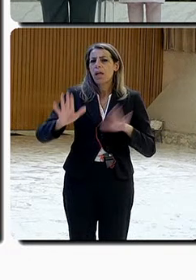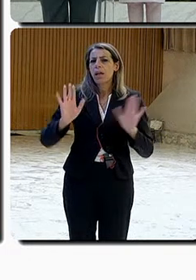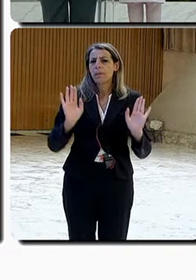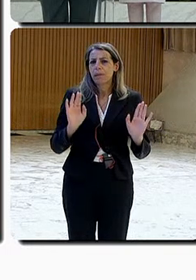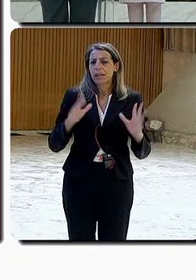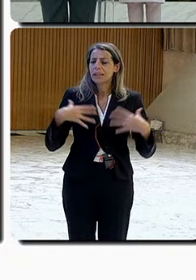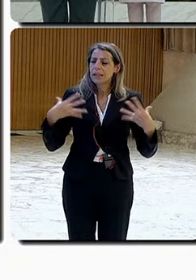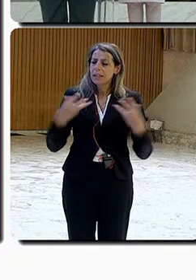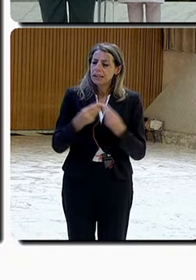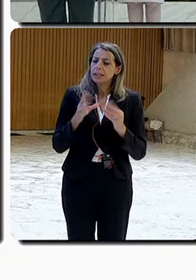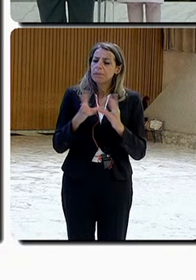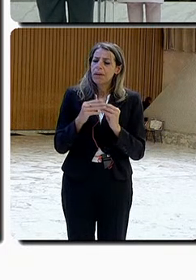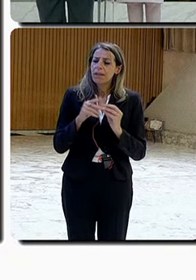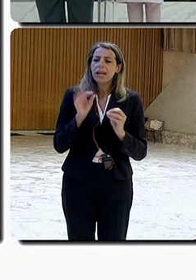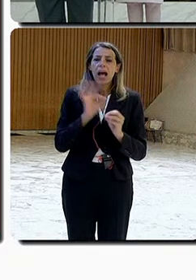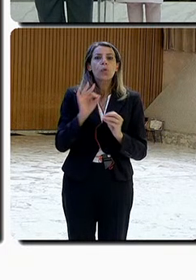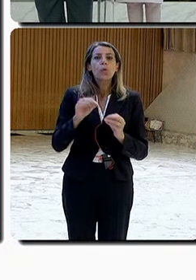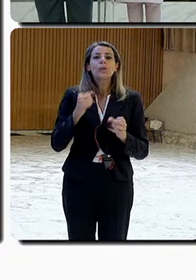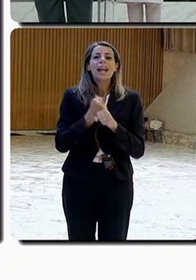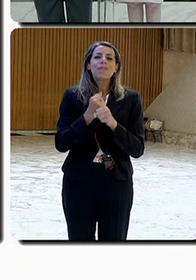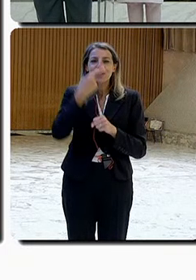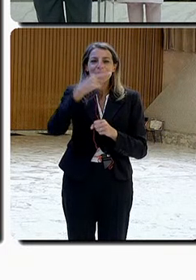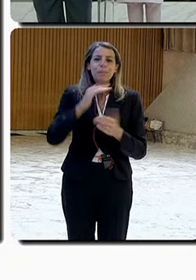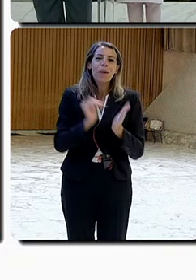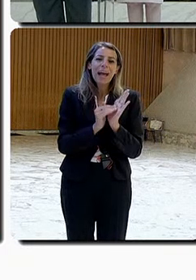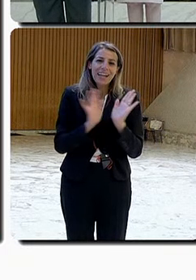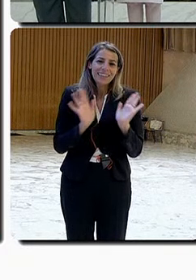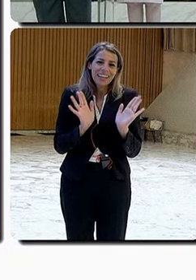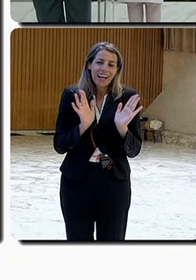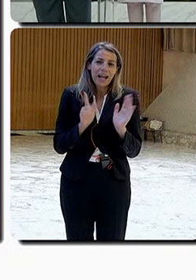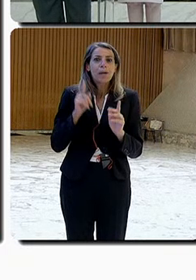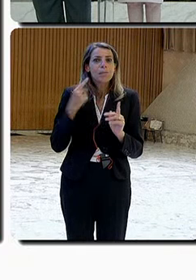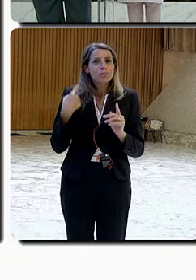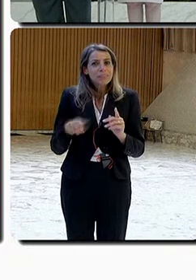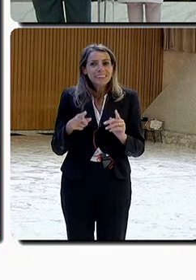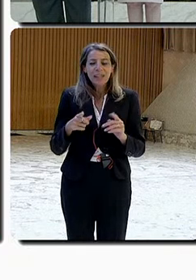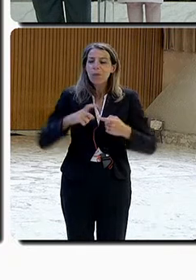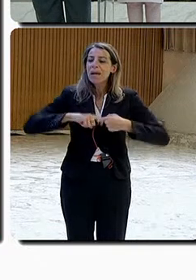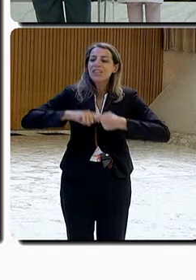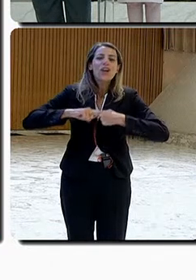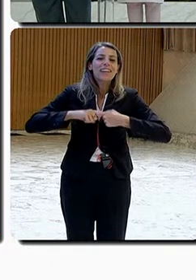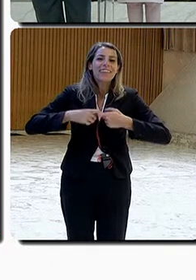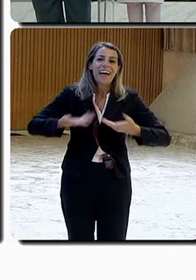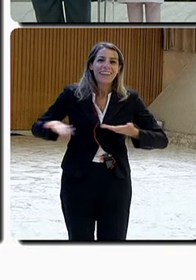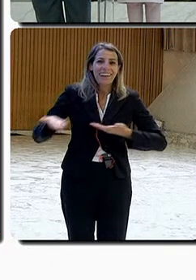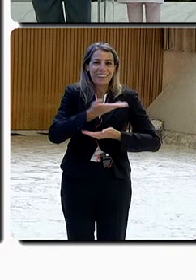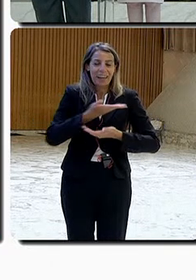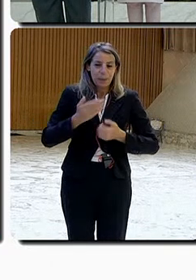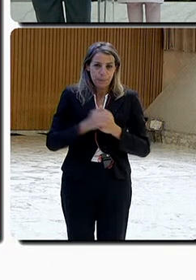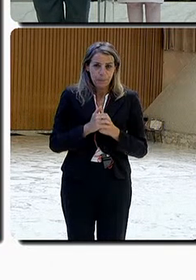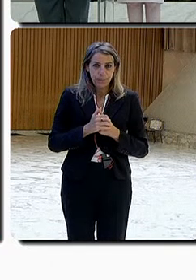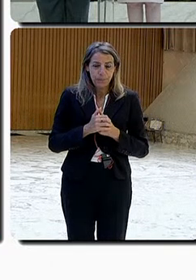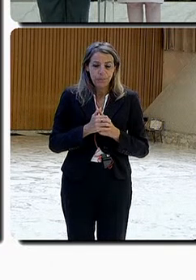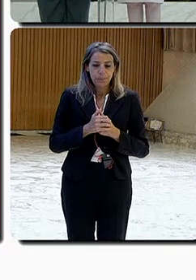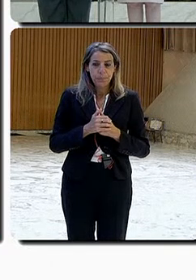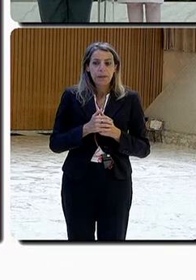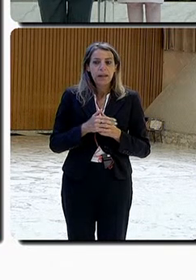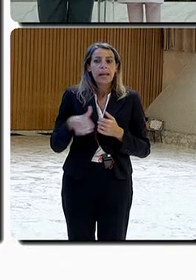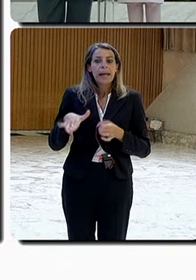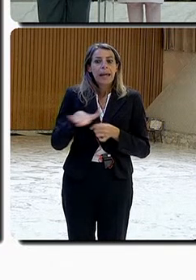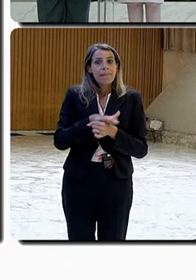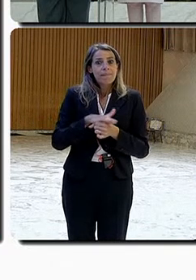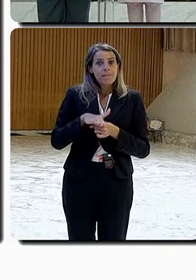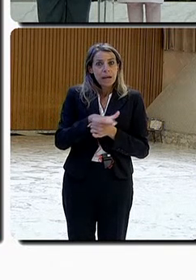chores together enables families to practice solidarity and stewardship. Families face a